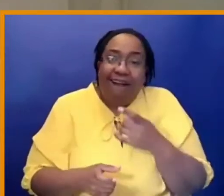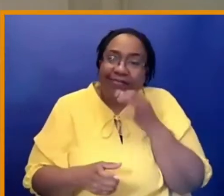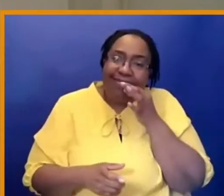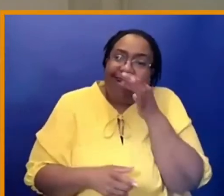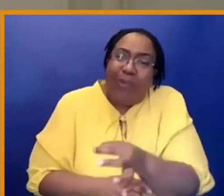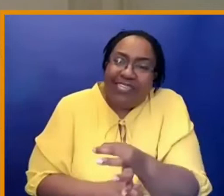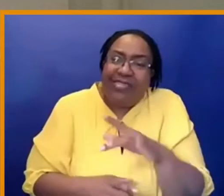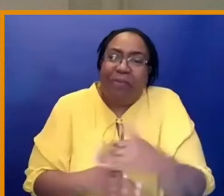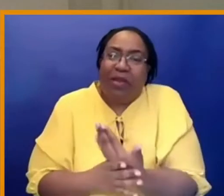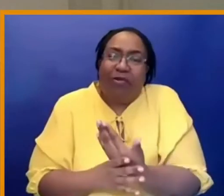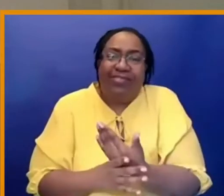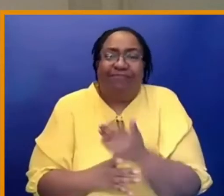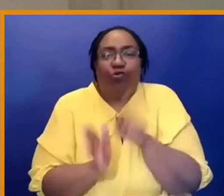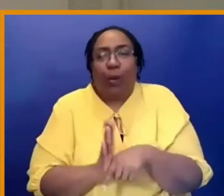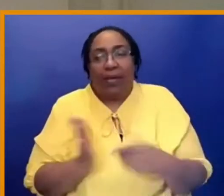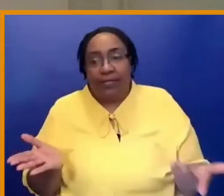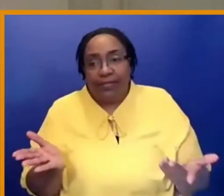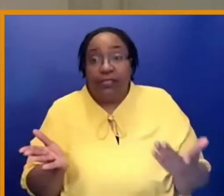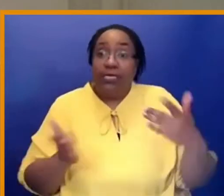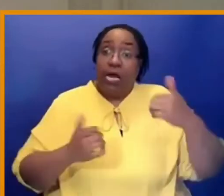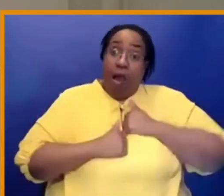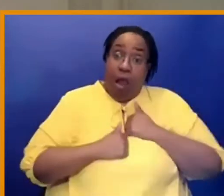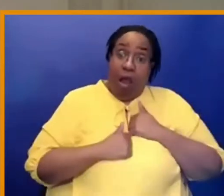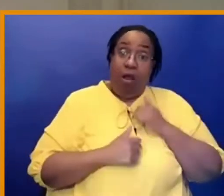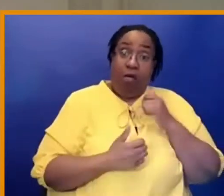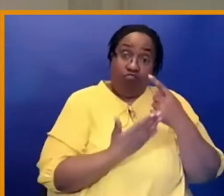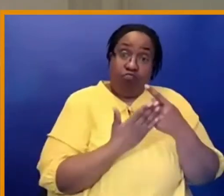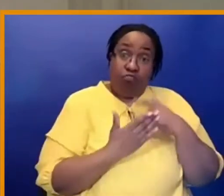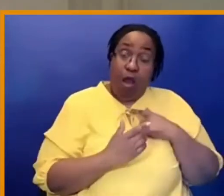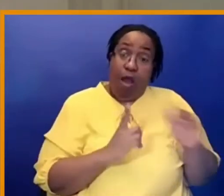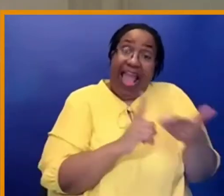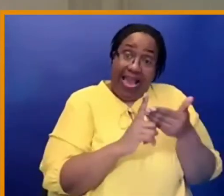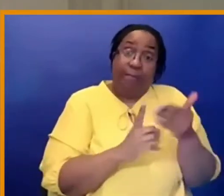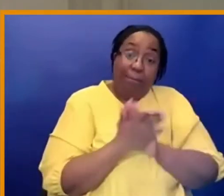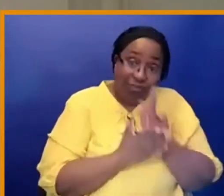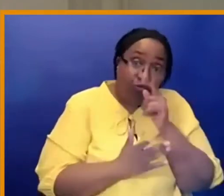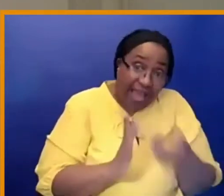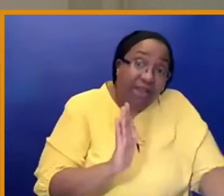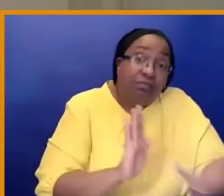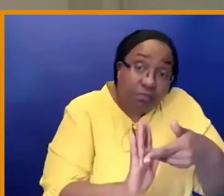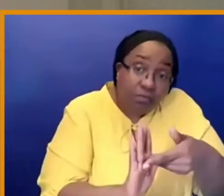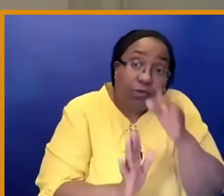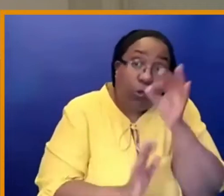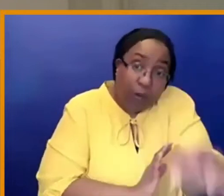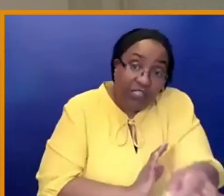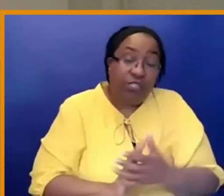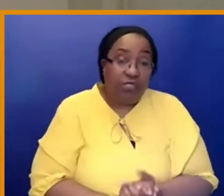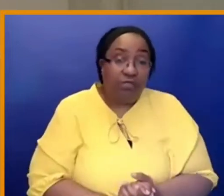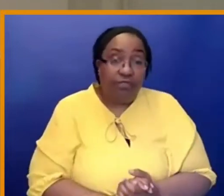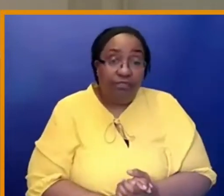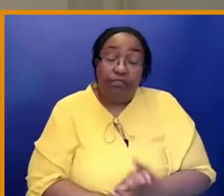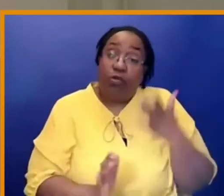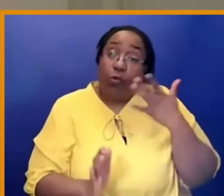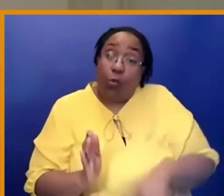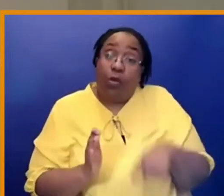to. We do, however, want to encourage people to submit questions by the earlier deadline, the first deadline. As I said, this means that